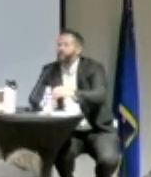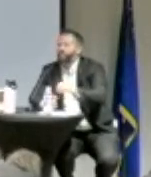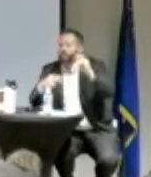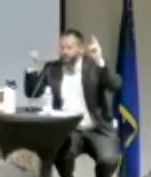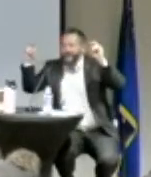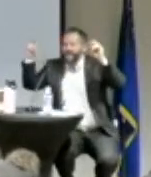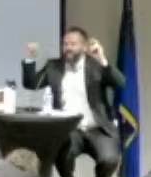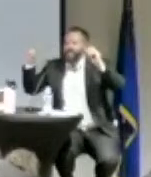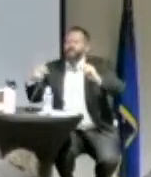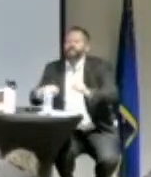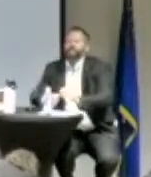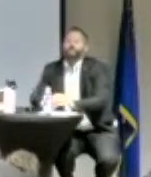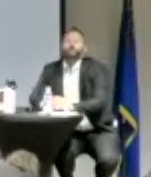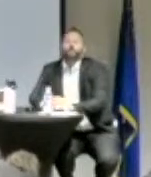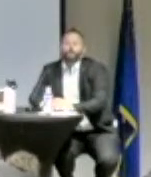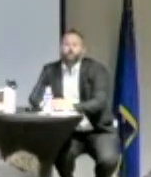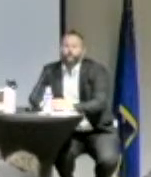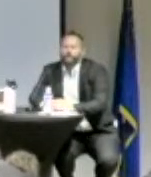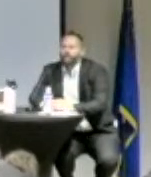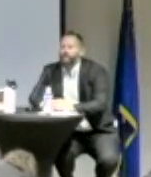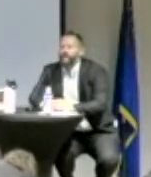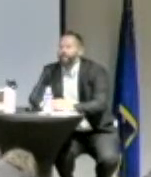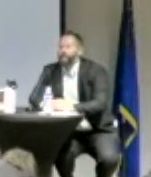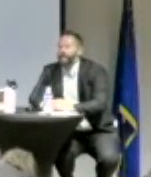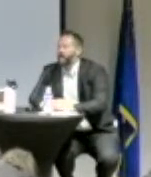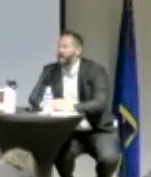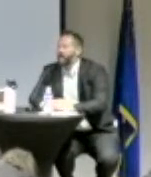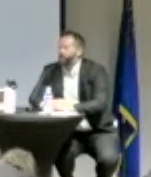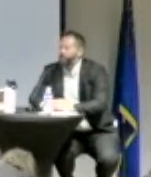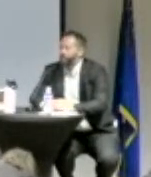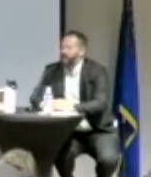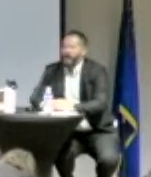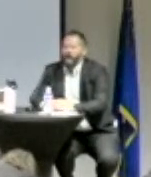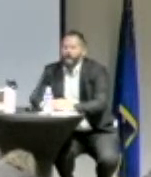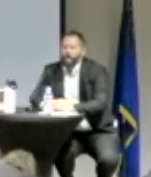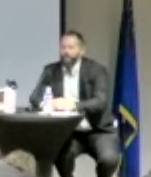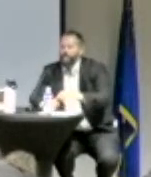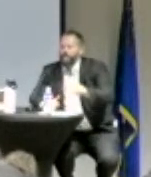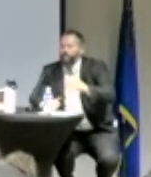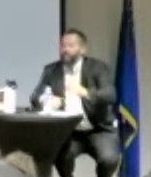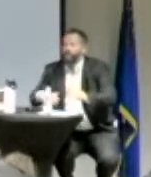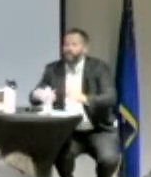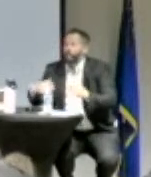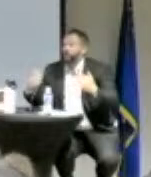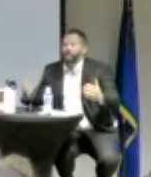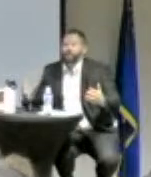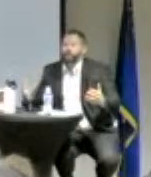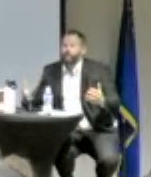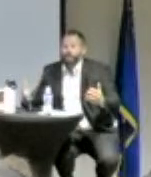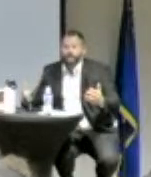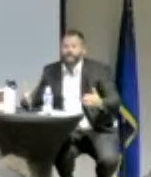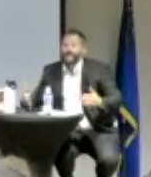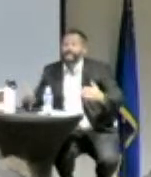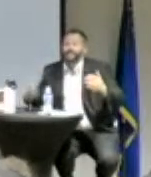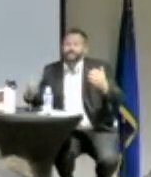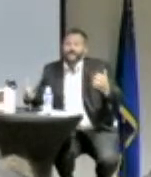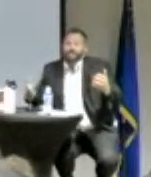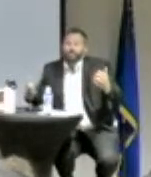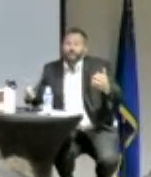additional benefits to our employees, whether that be through the alternative work